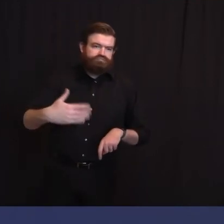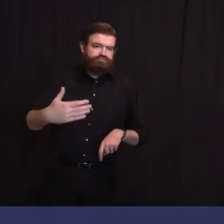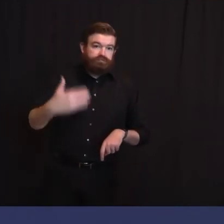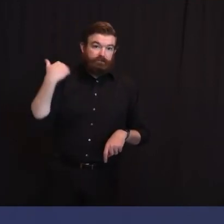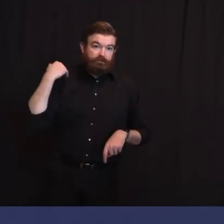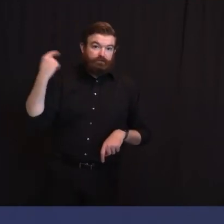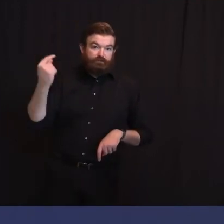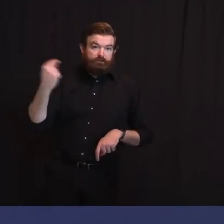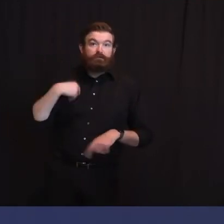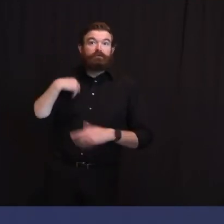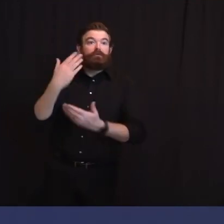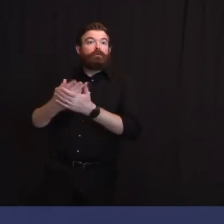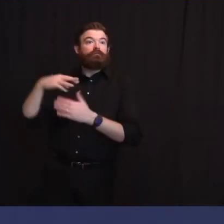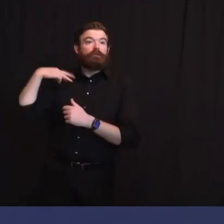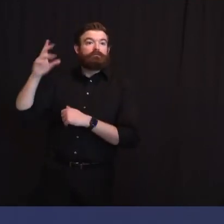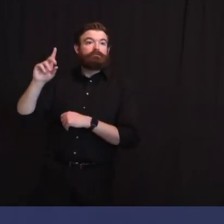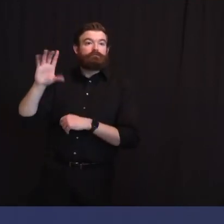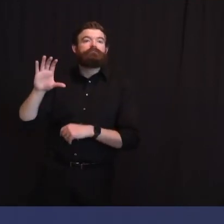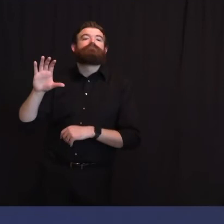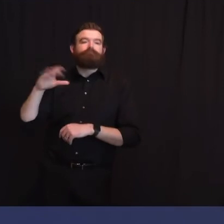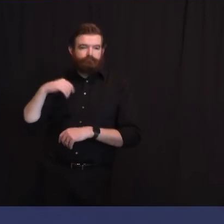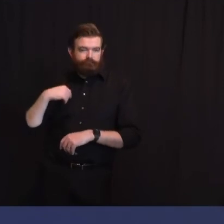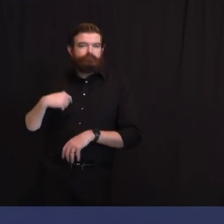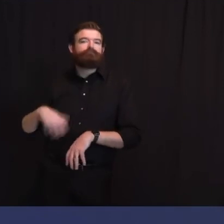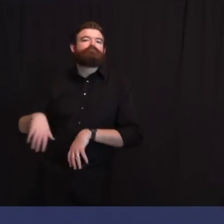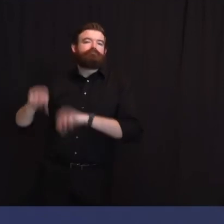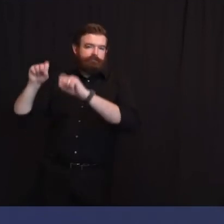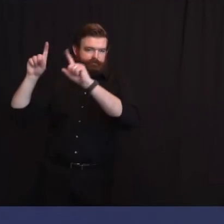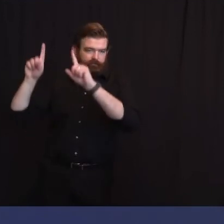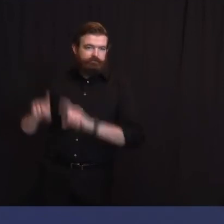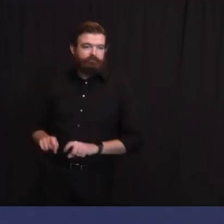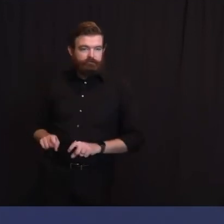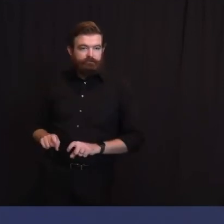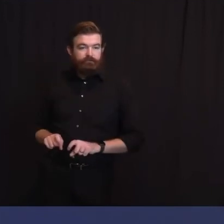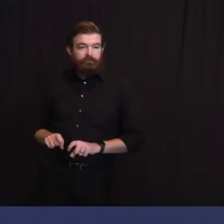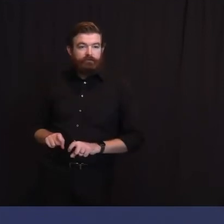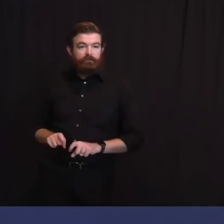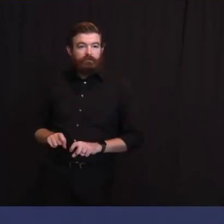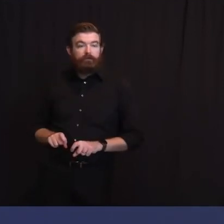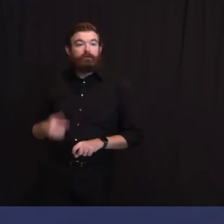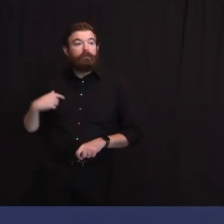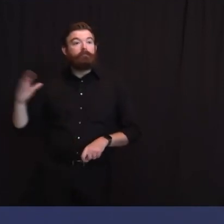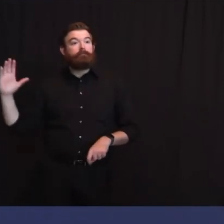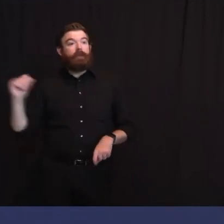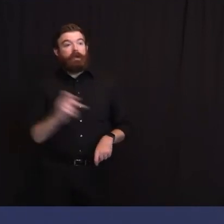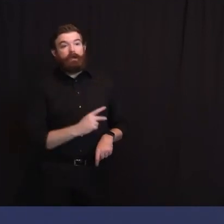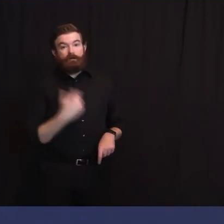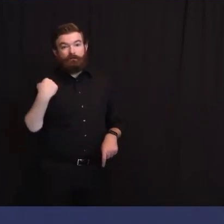in order to go Wednesday. And I had already been tested by a complete coincidence in New Jersey on Monday.